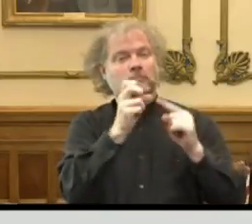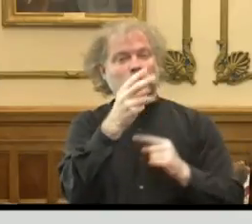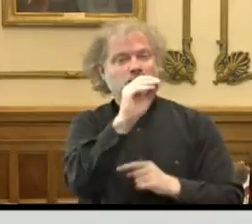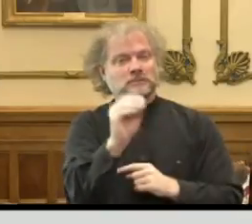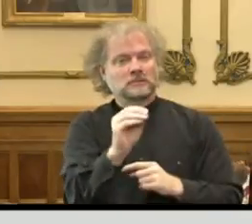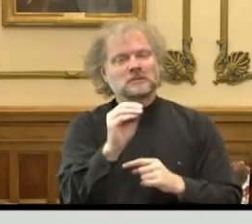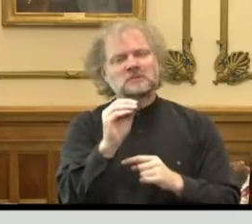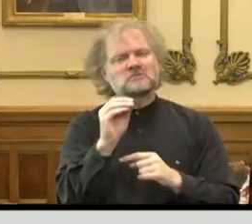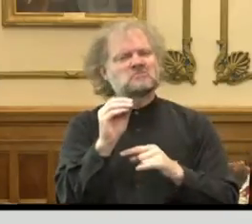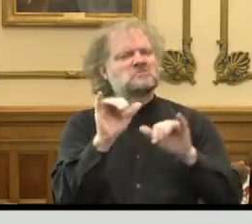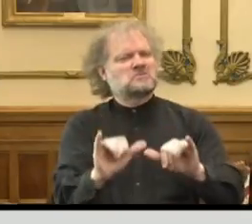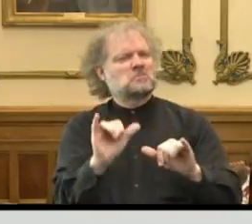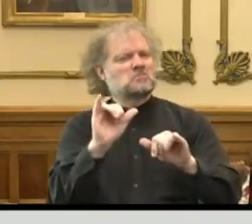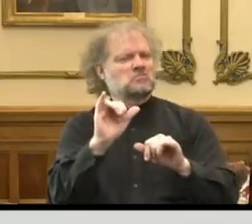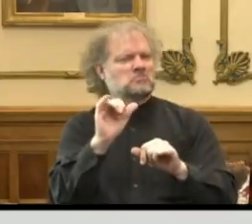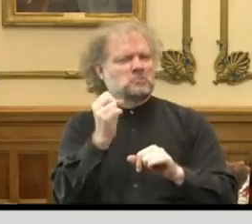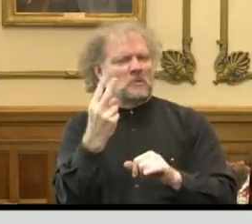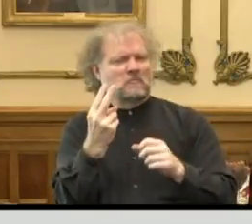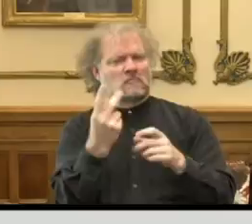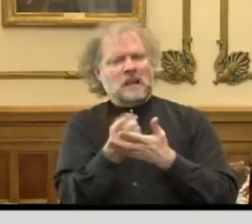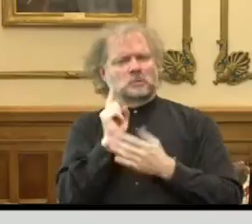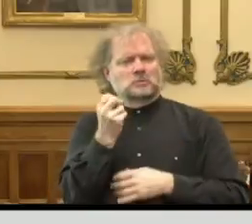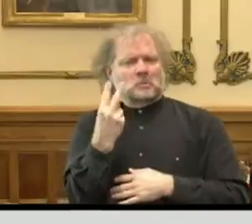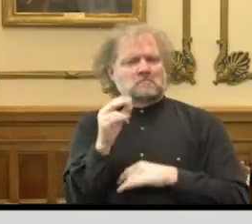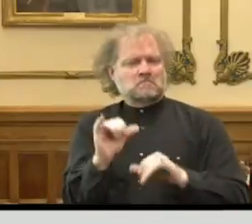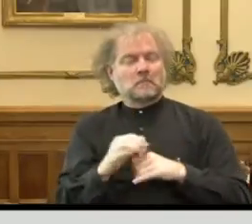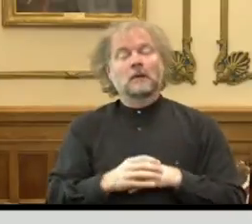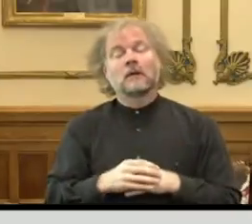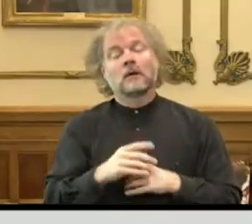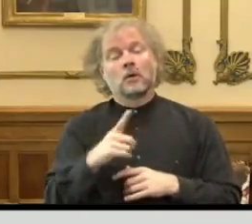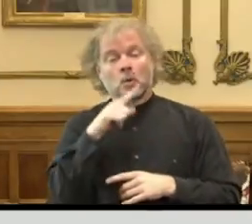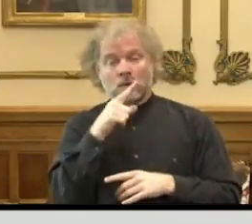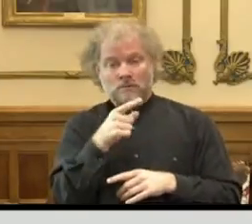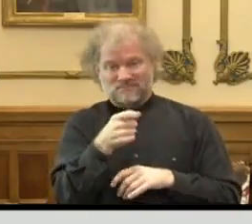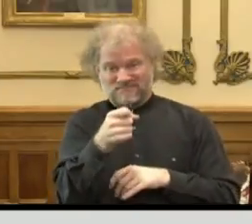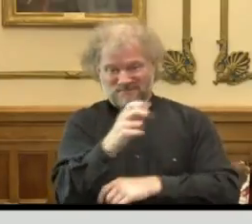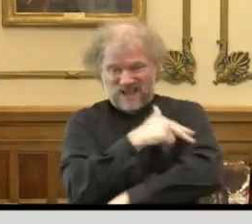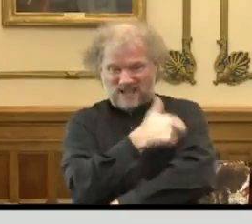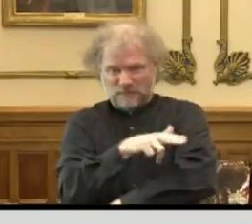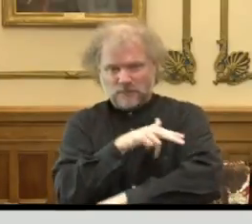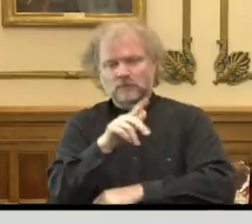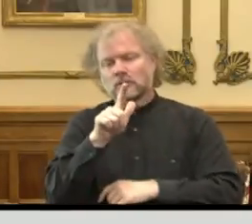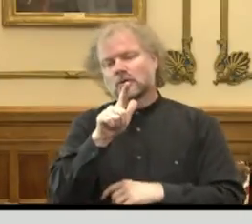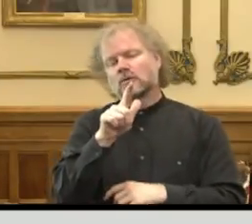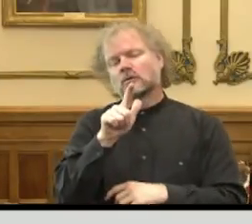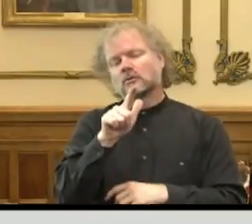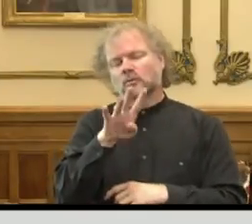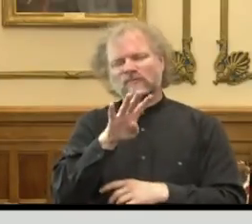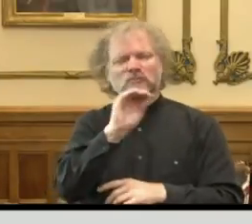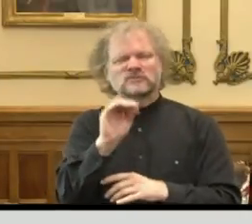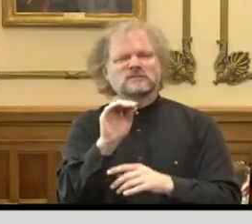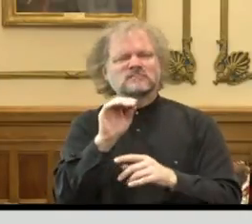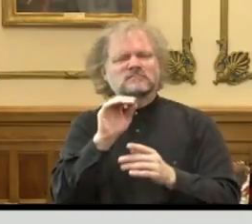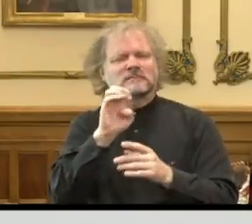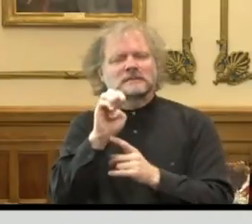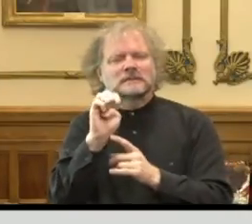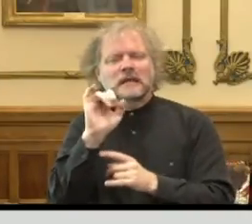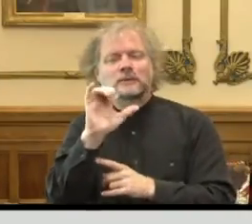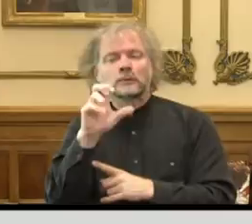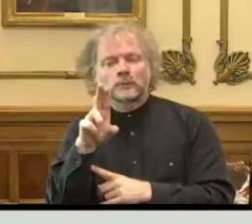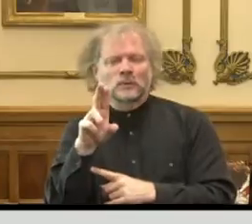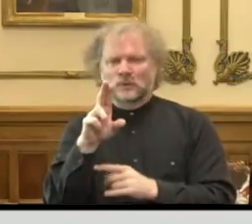as the week before. Of those who were hospitalized, 20% were admitted to the ICU, which is down slightly from last